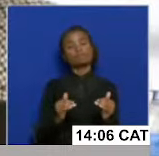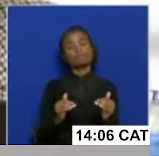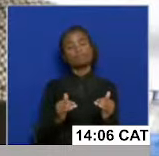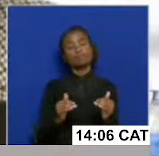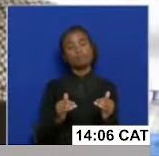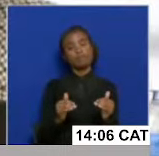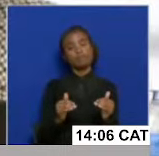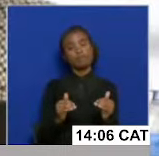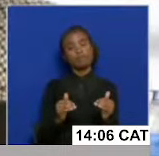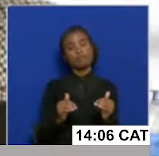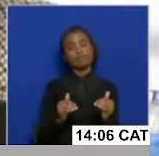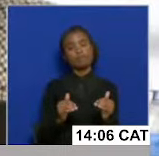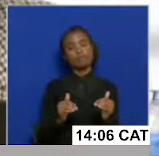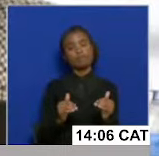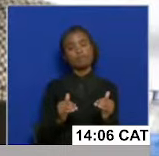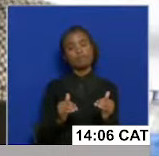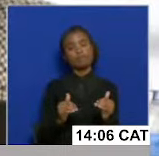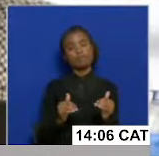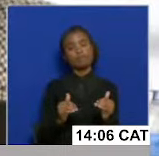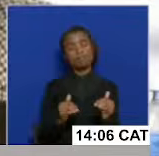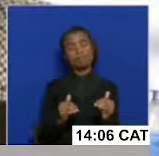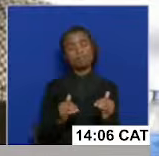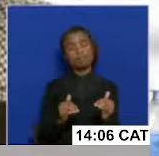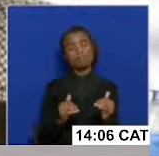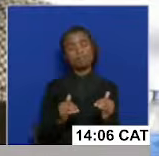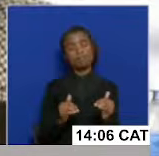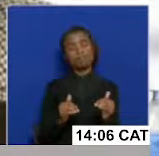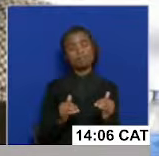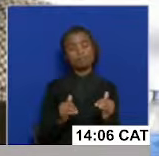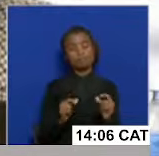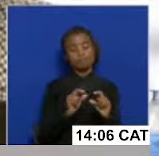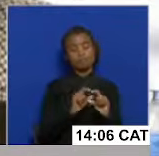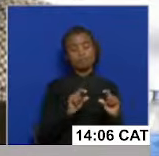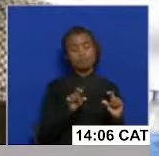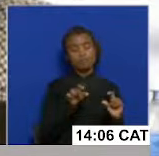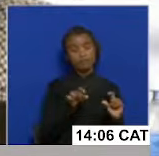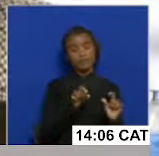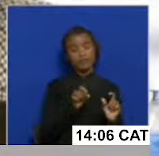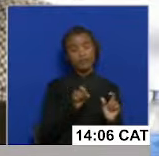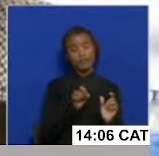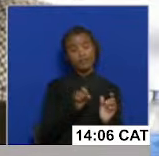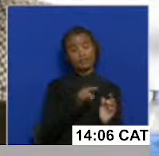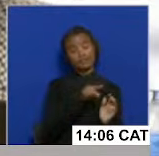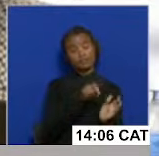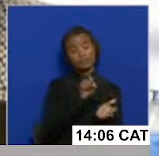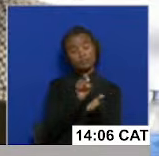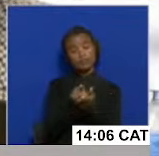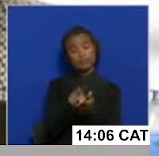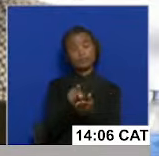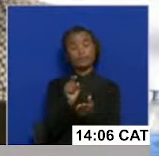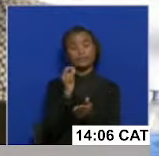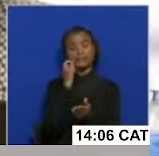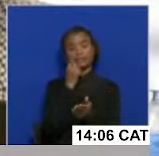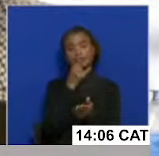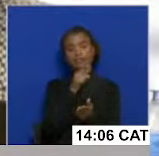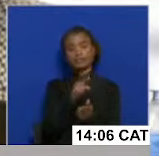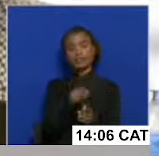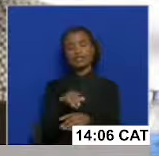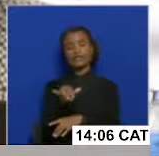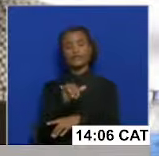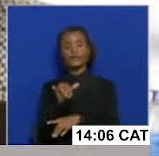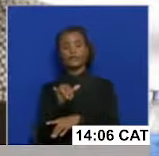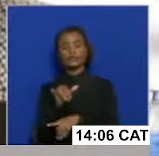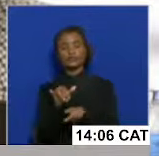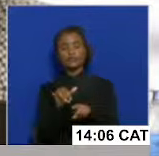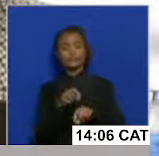the message immediately below that? She says to you, in which part? 1944, she says to you, in which